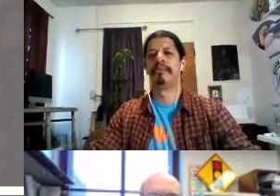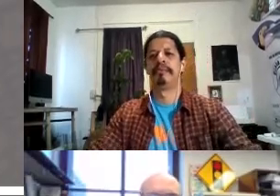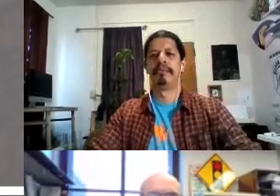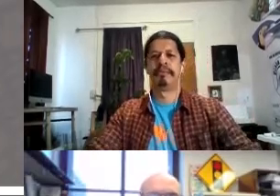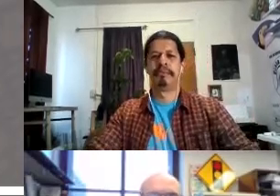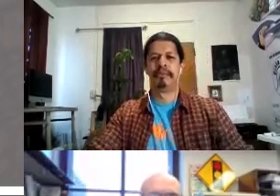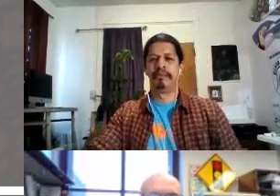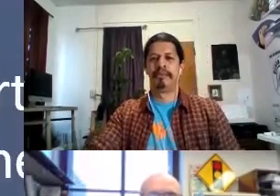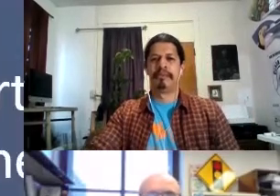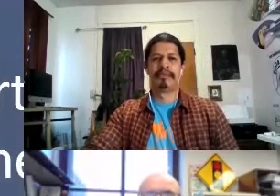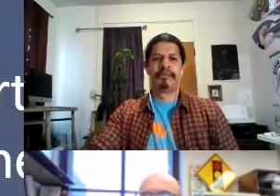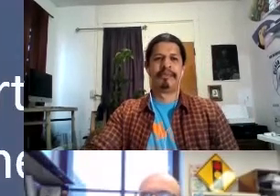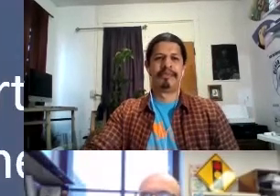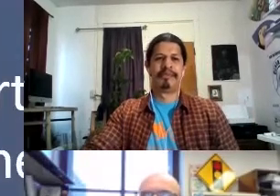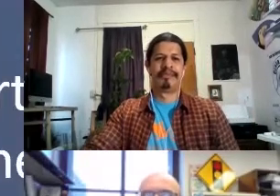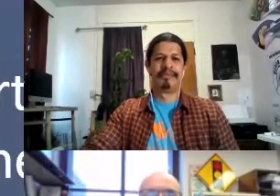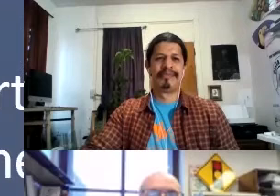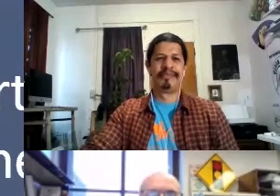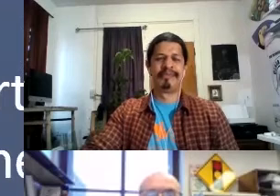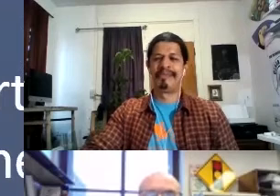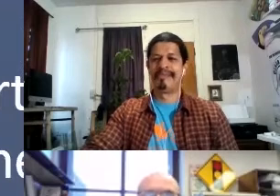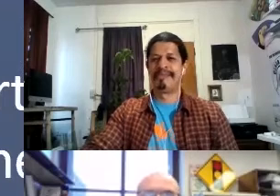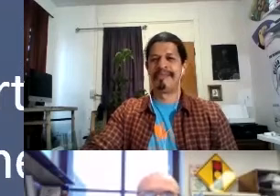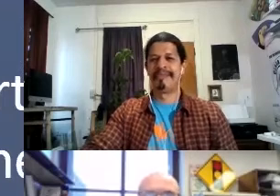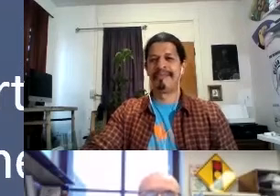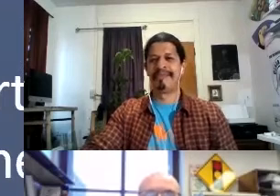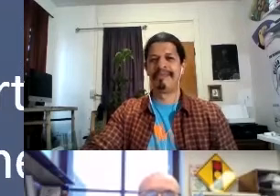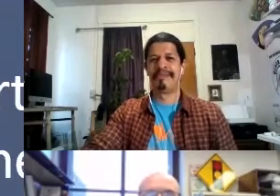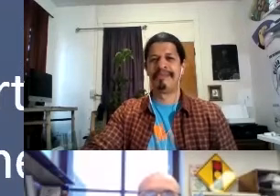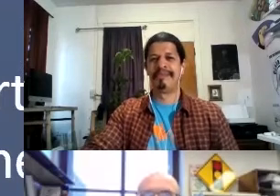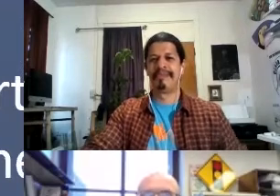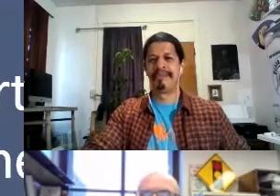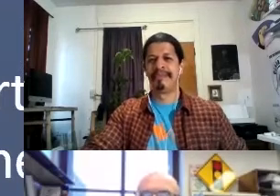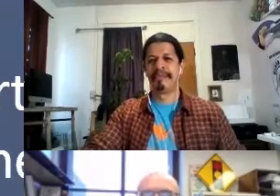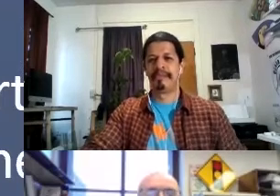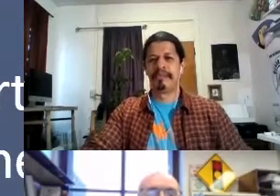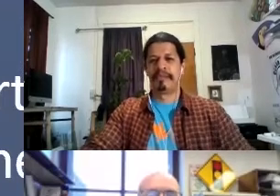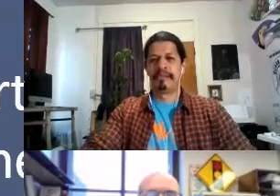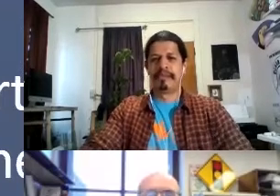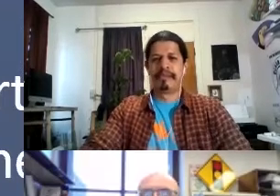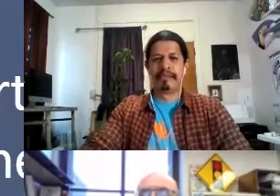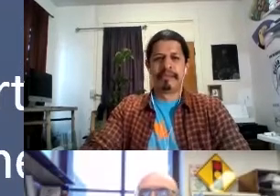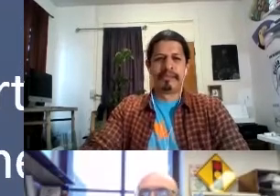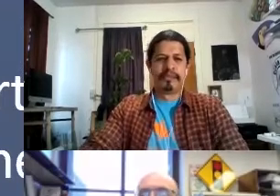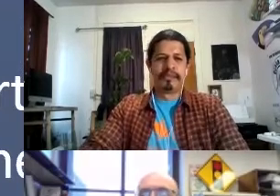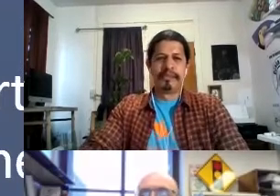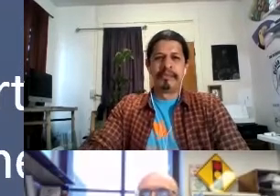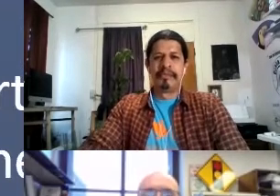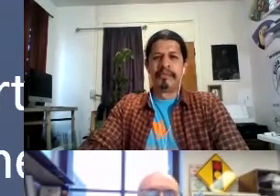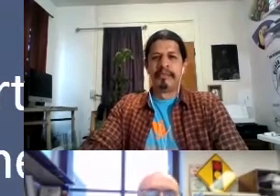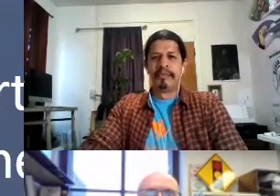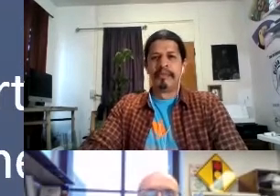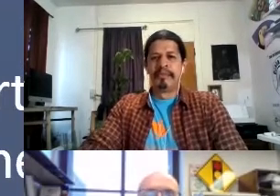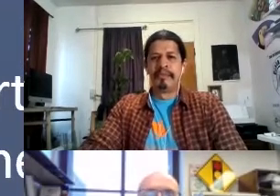And with that, we have reached the end. So I appreciate everybody's time and attention getting through these. Now let's